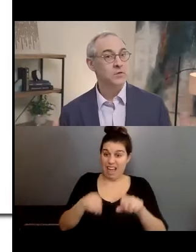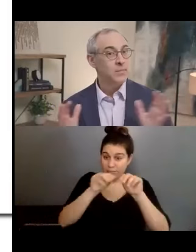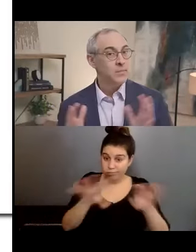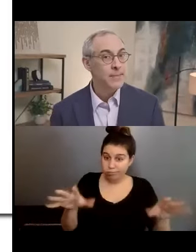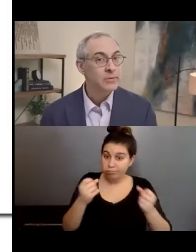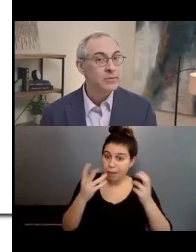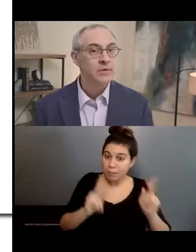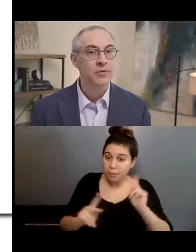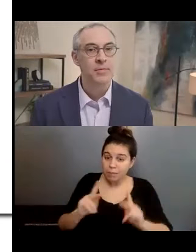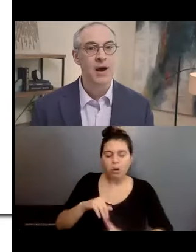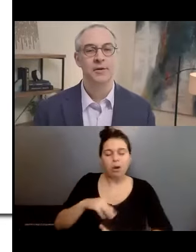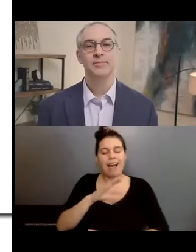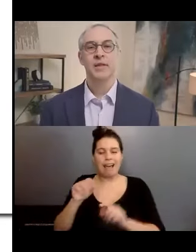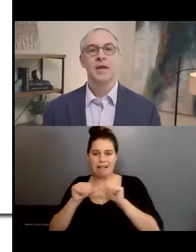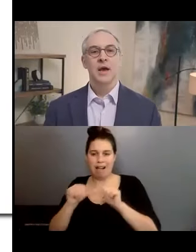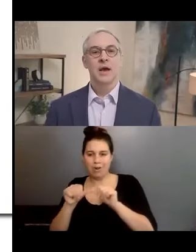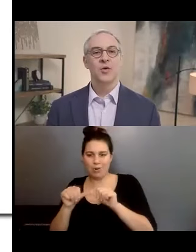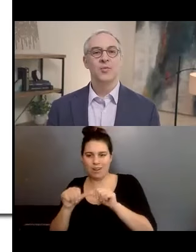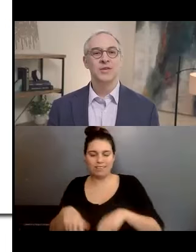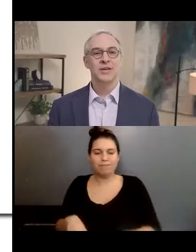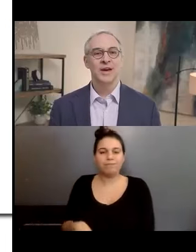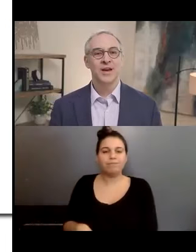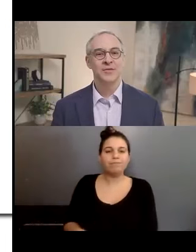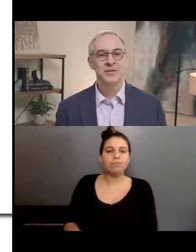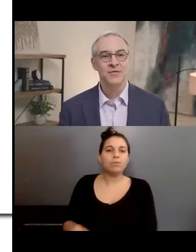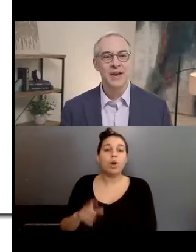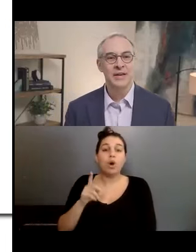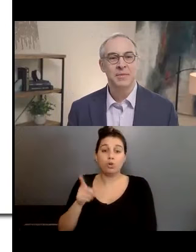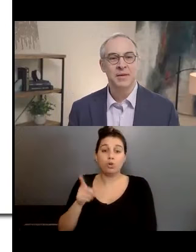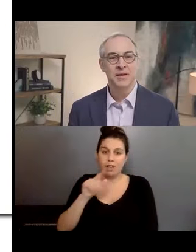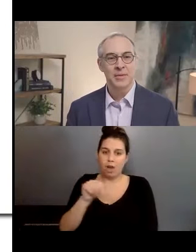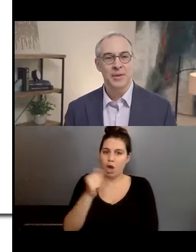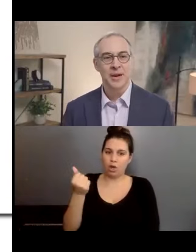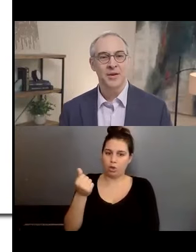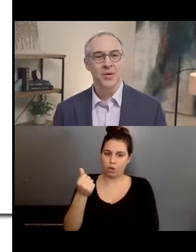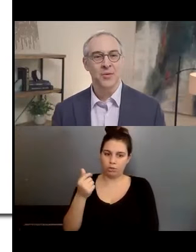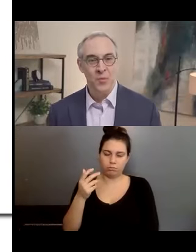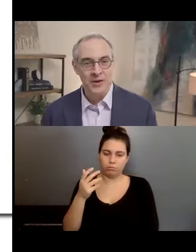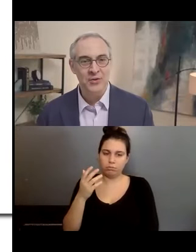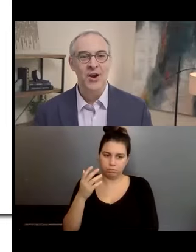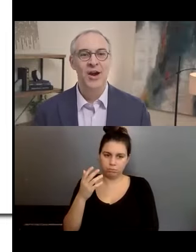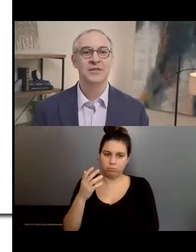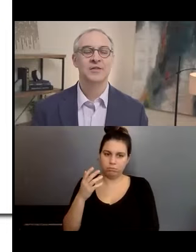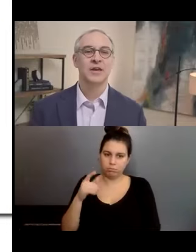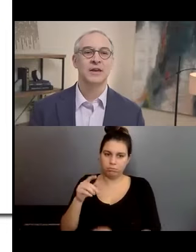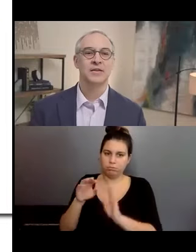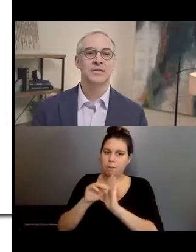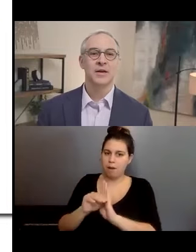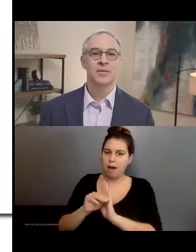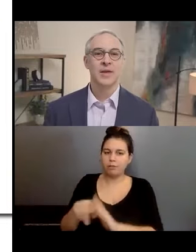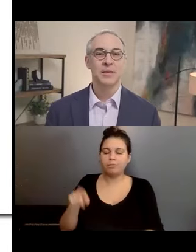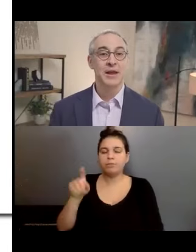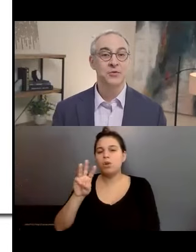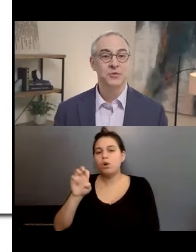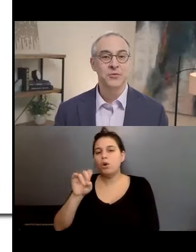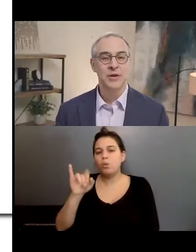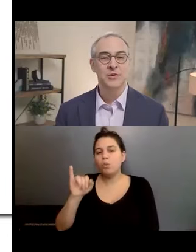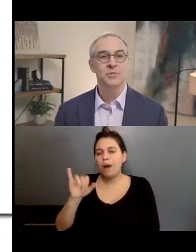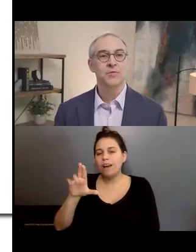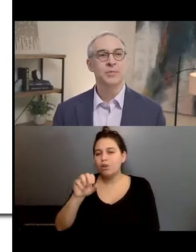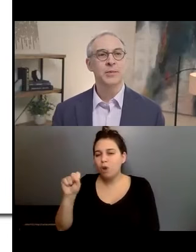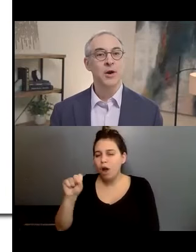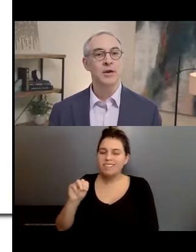Okay, so here was another model. It was invited by Wendy Cross and Maddie Gould,